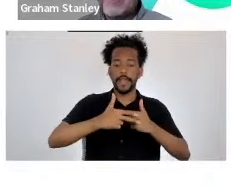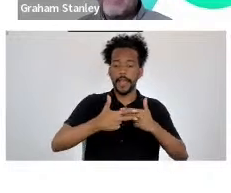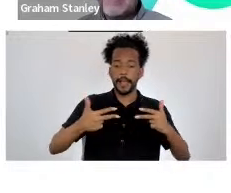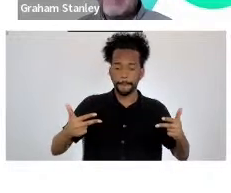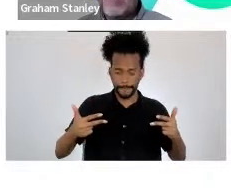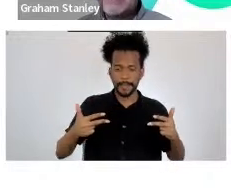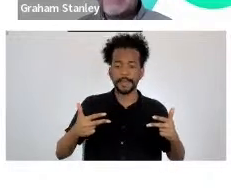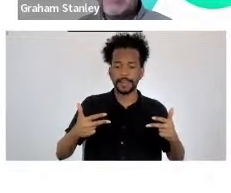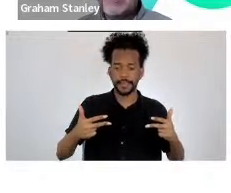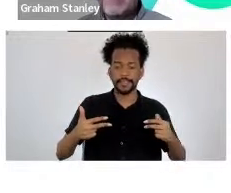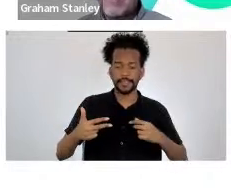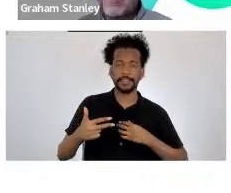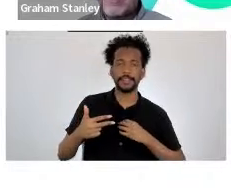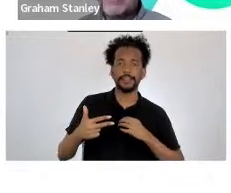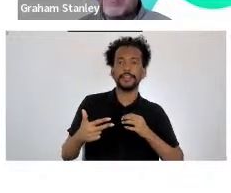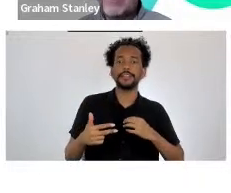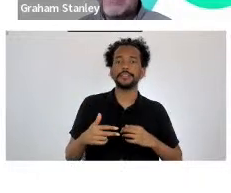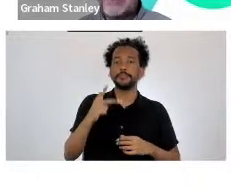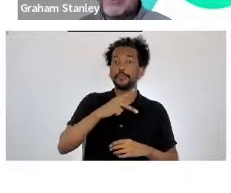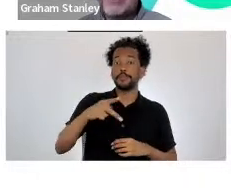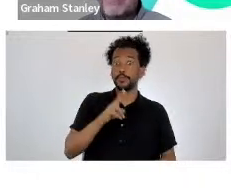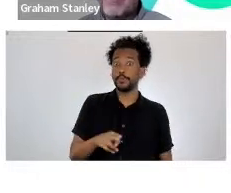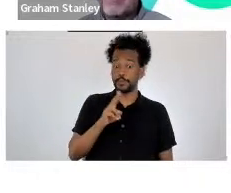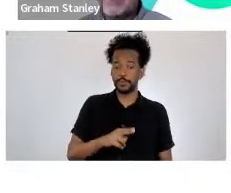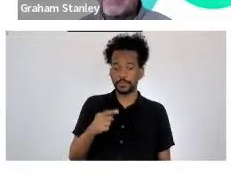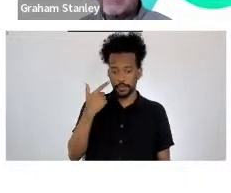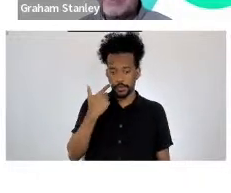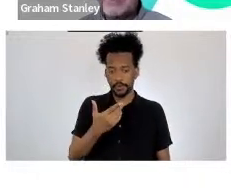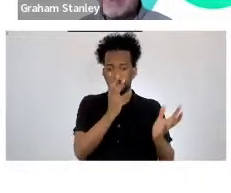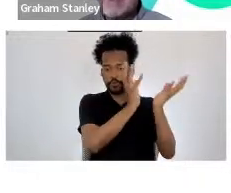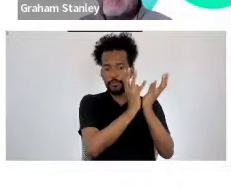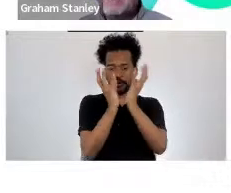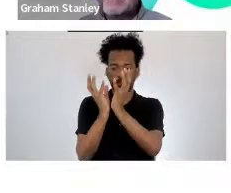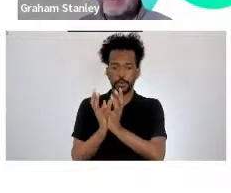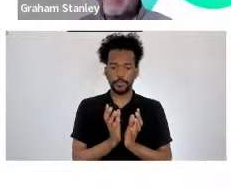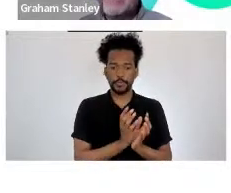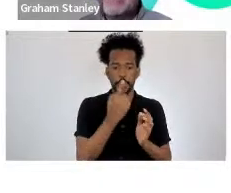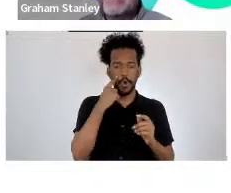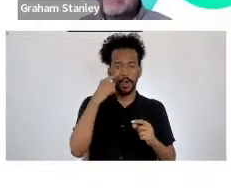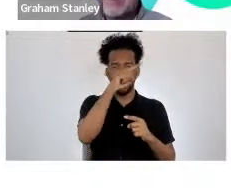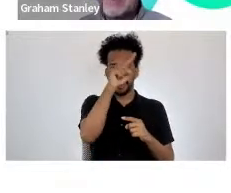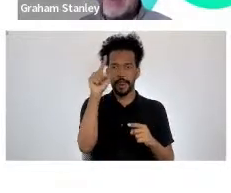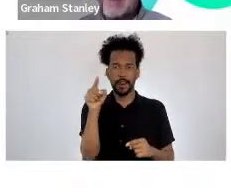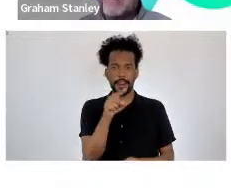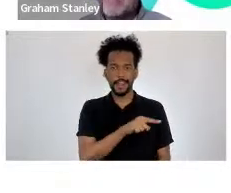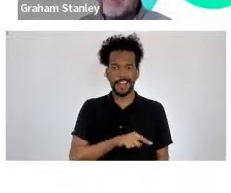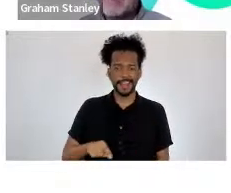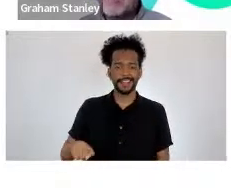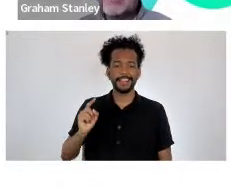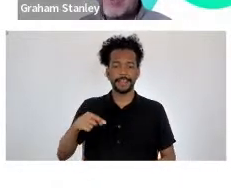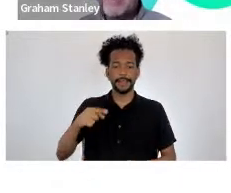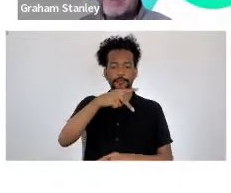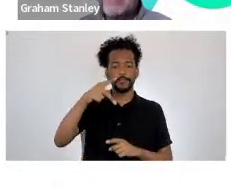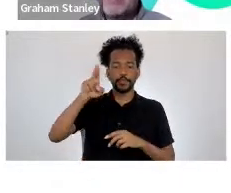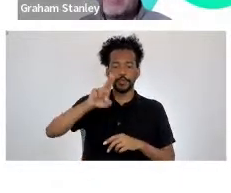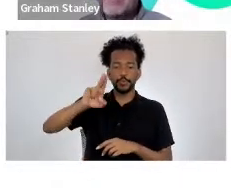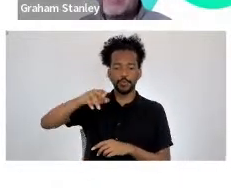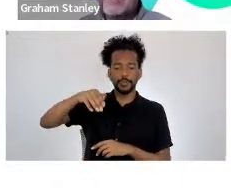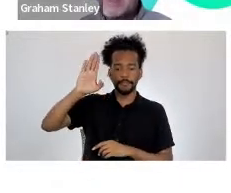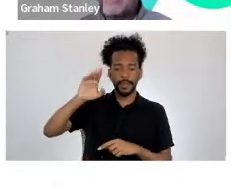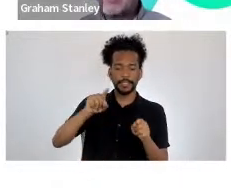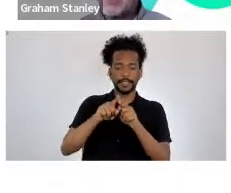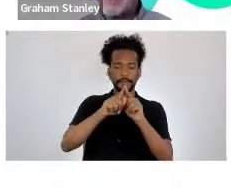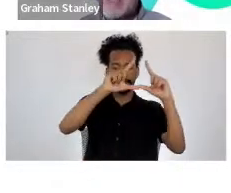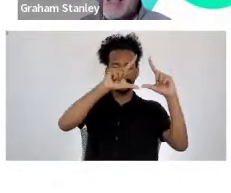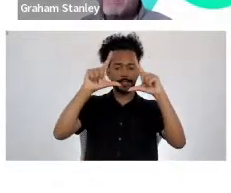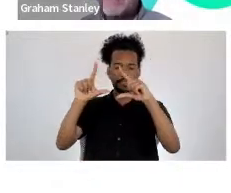descending order, meaning the ones at the top are the ones more teachers reported using, and this decreases going down. The most commonly used tools